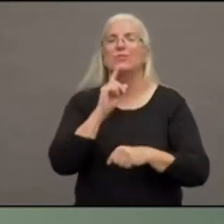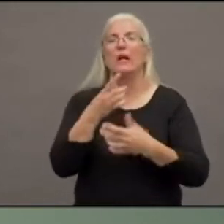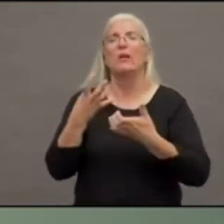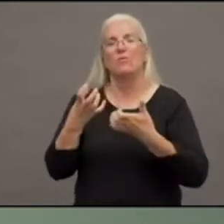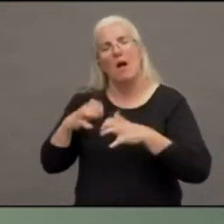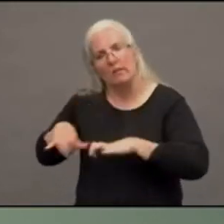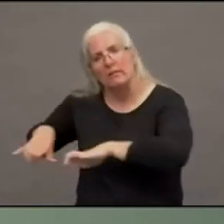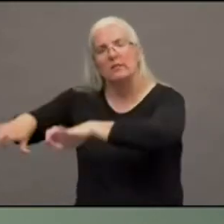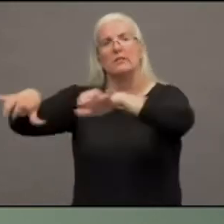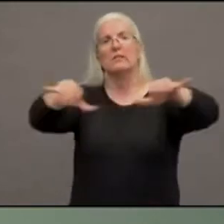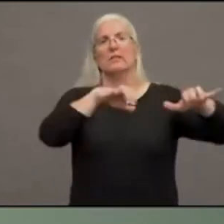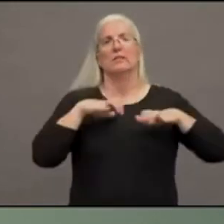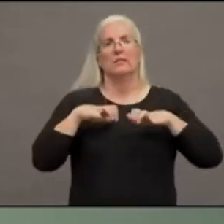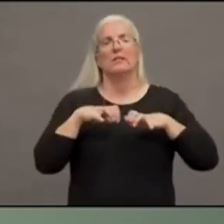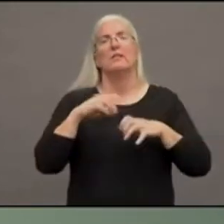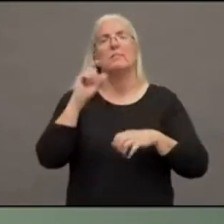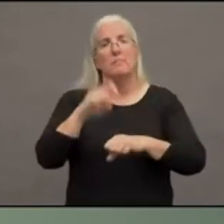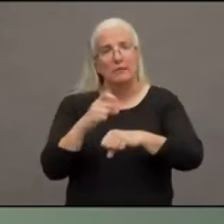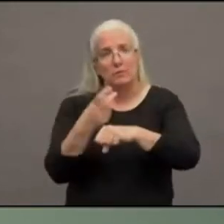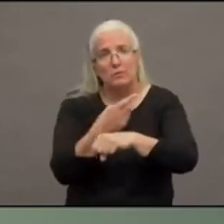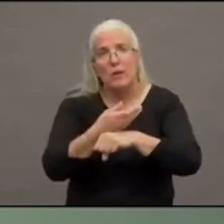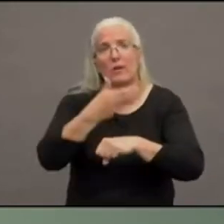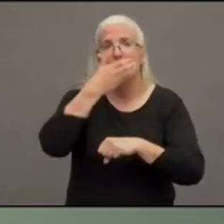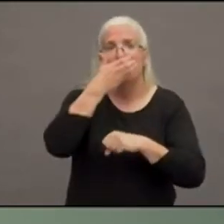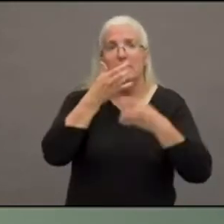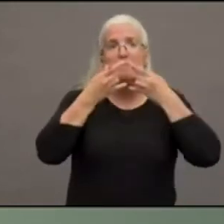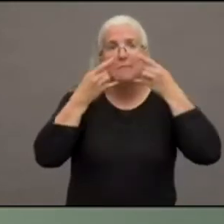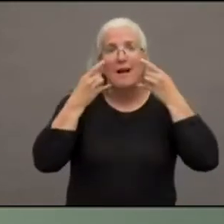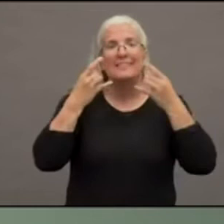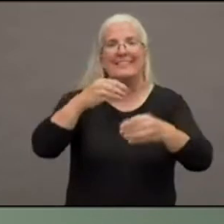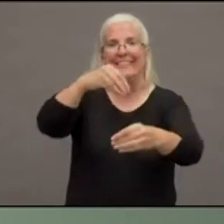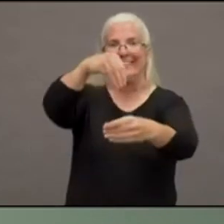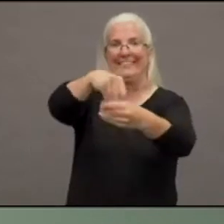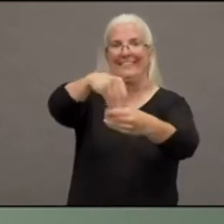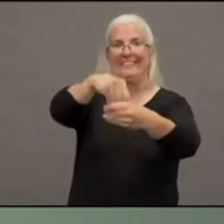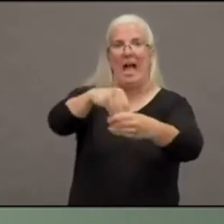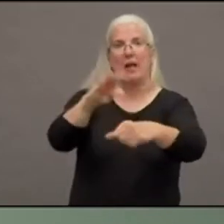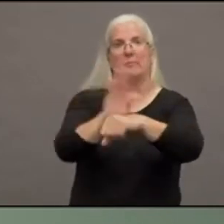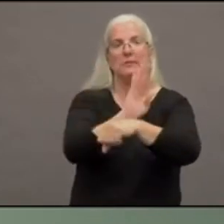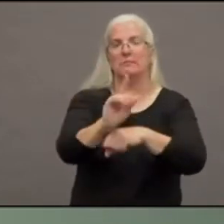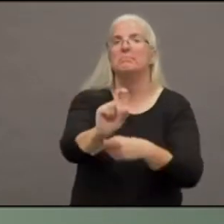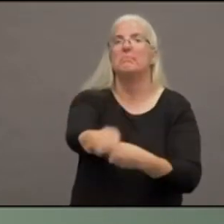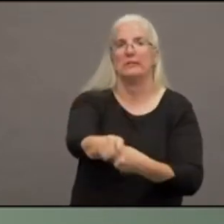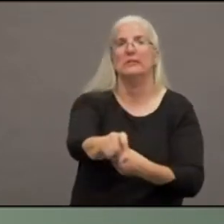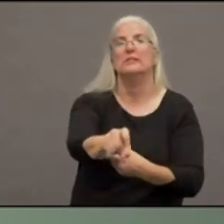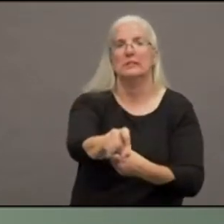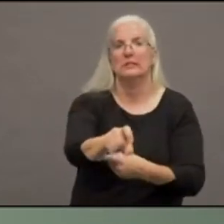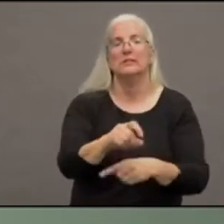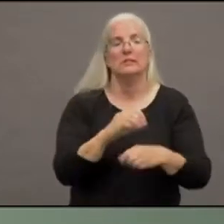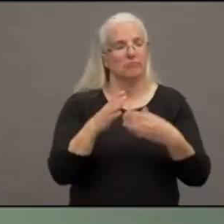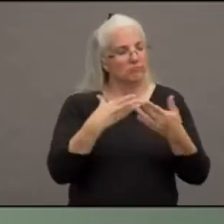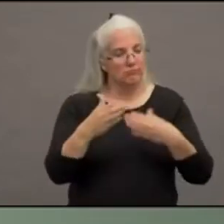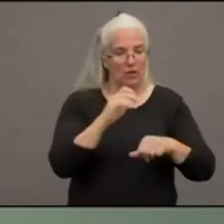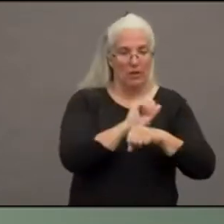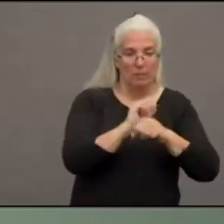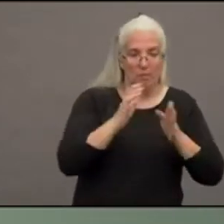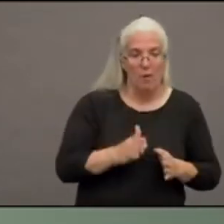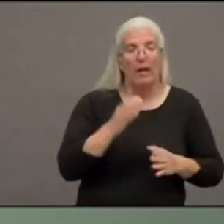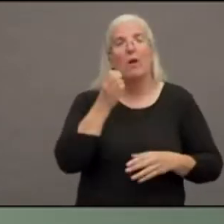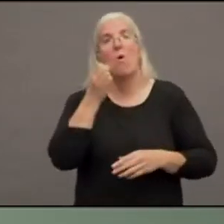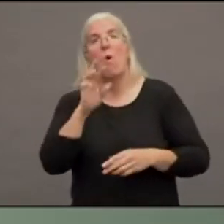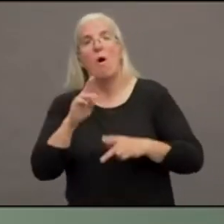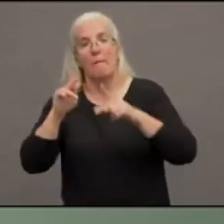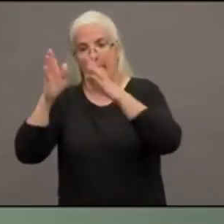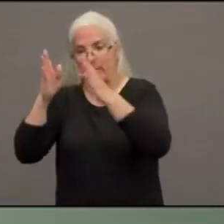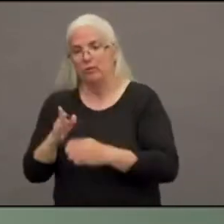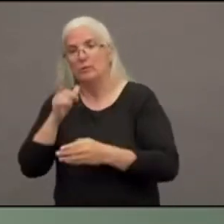face covering indoors, period. Workers, for customers, across the board. And